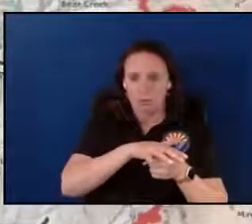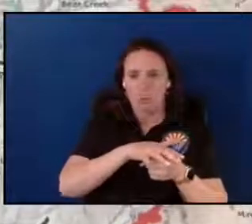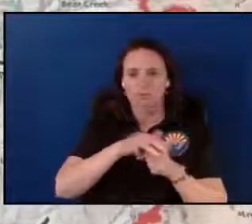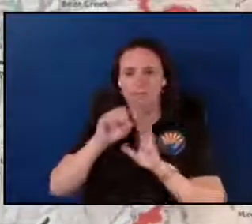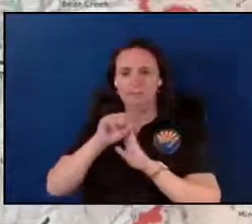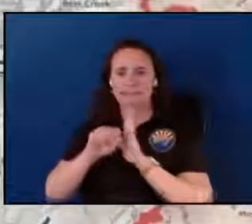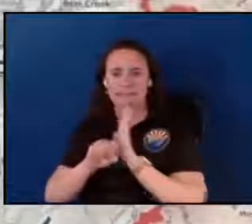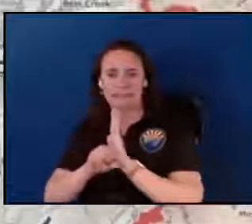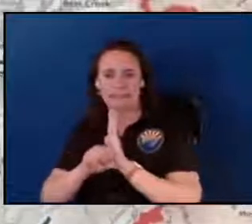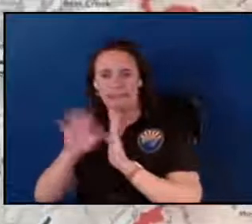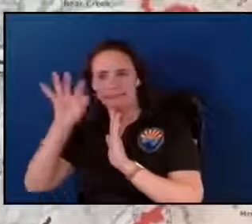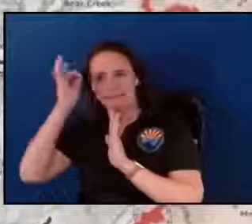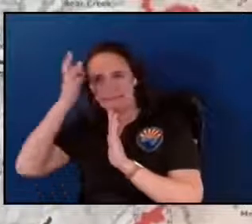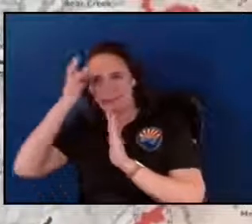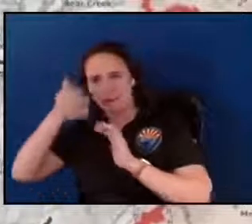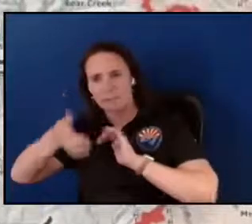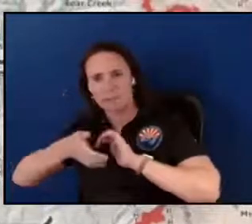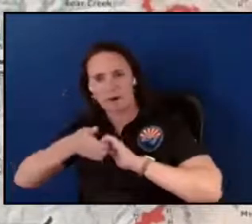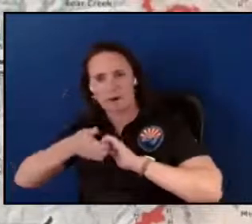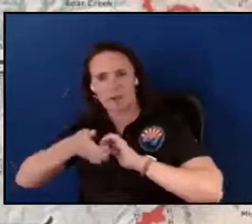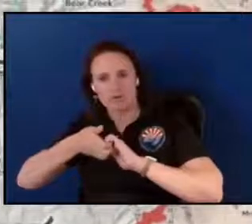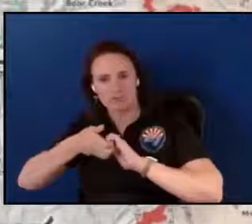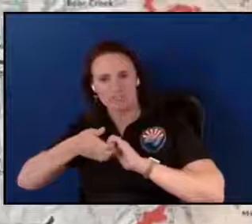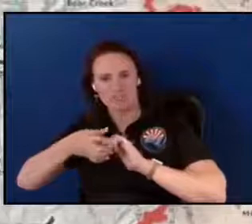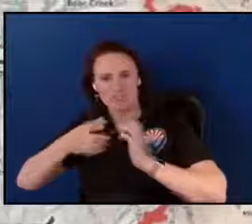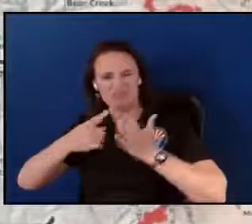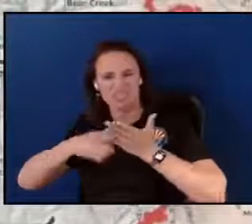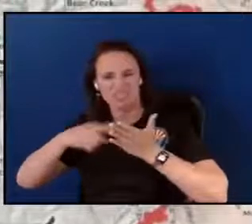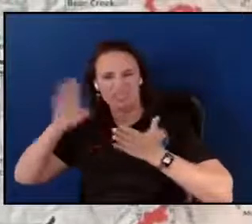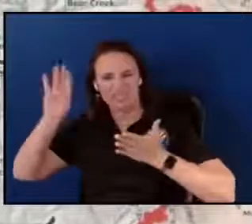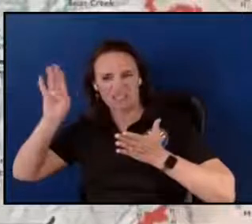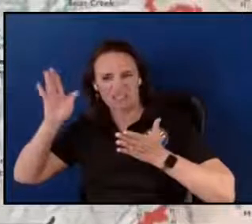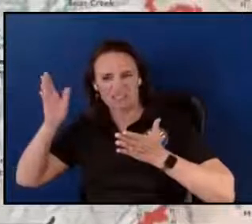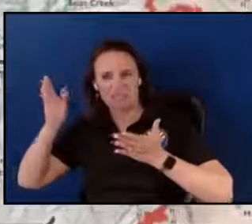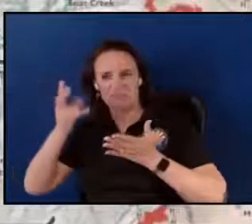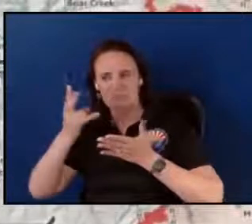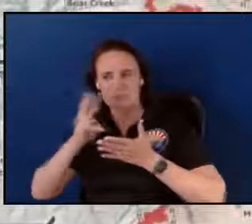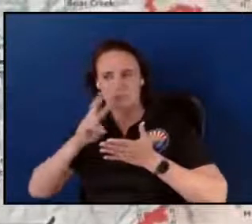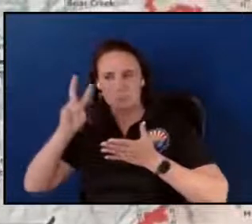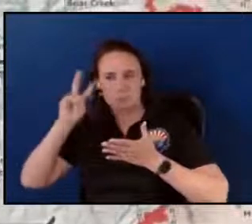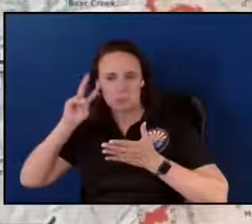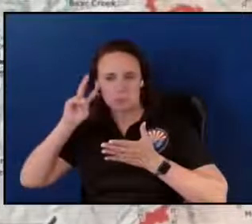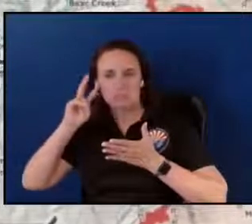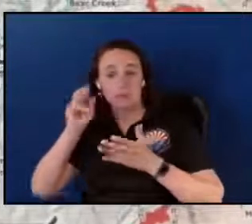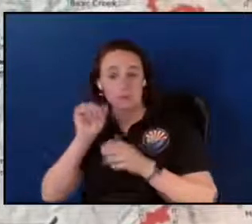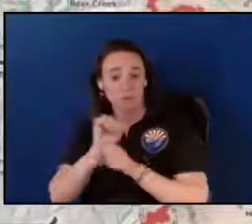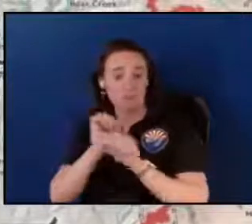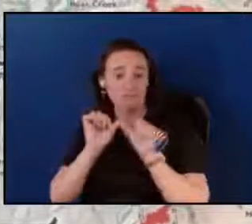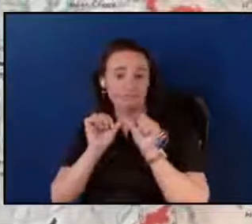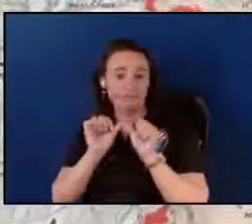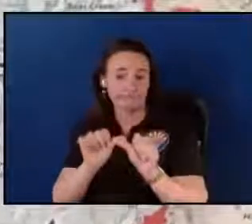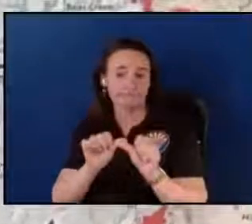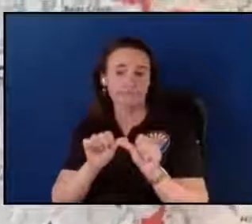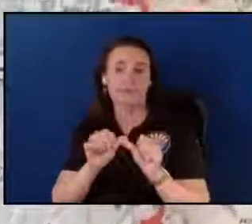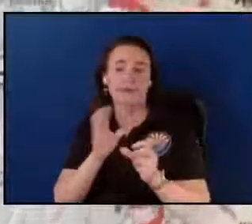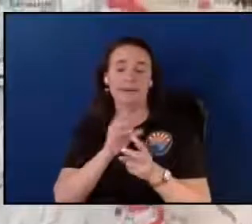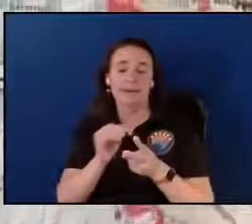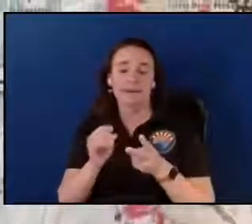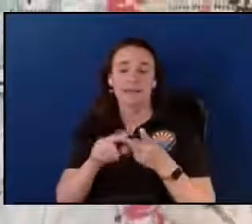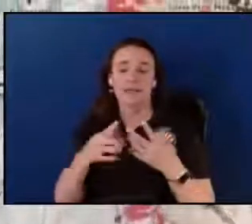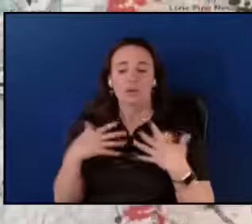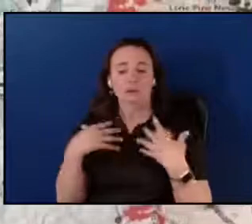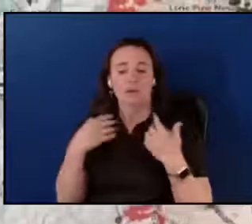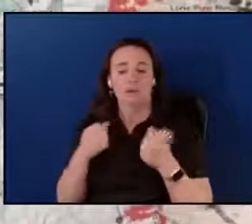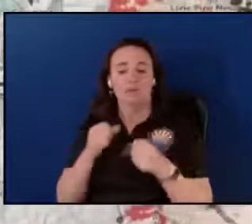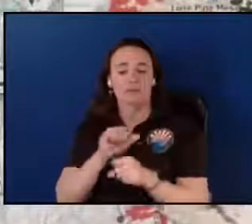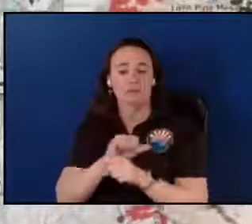about a little bit a couple of days ago, that work has been definitely continuing. And then also in recovery efforts for those areas that we've